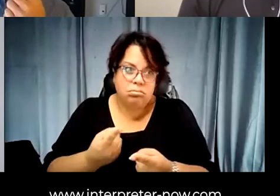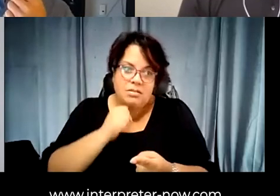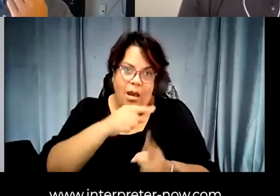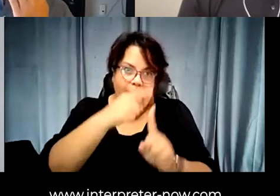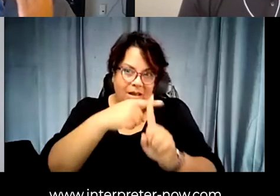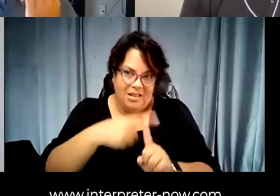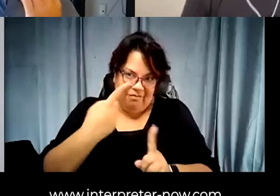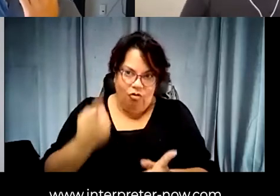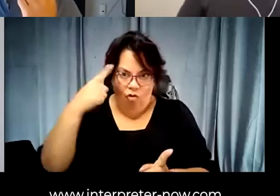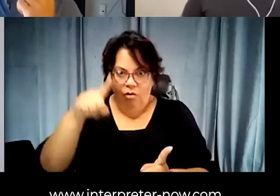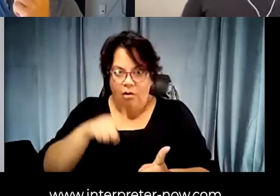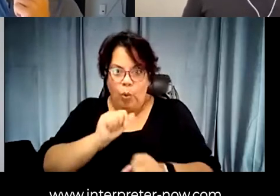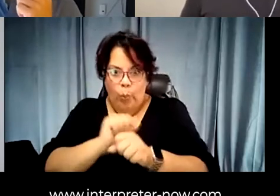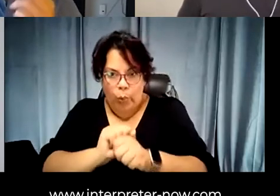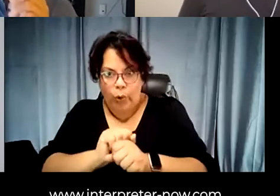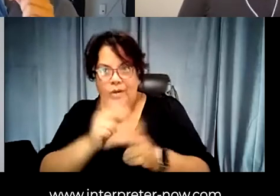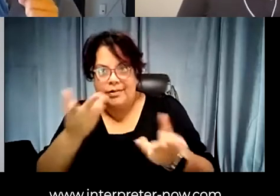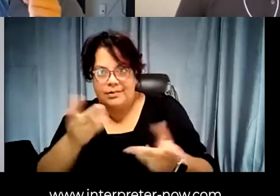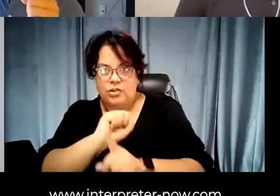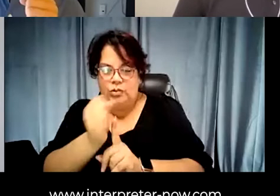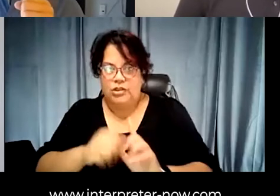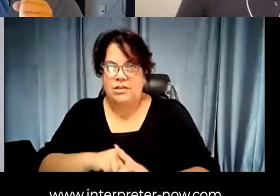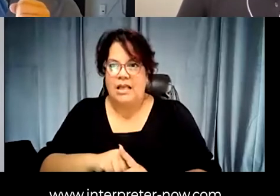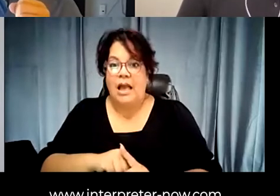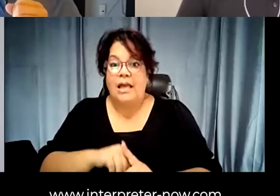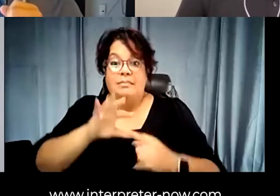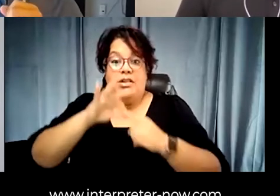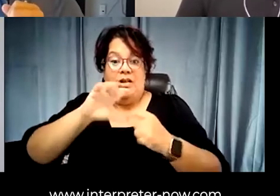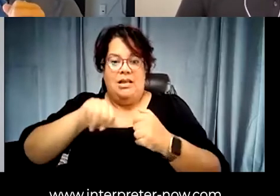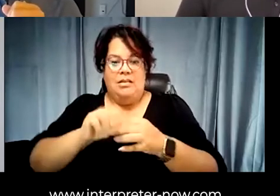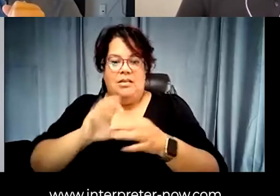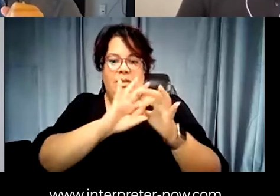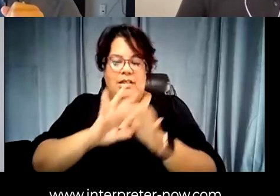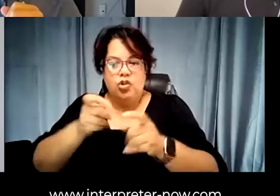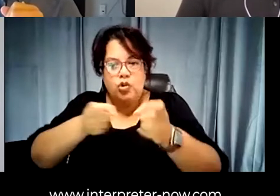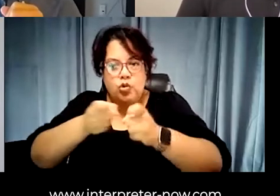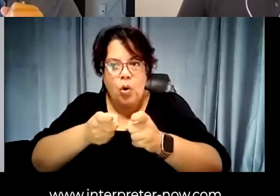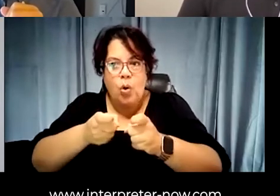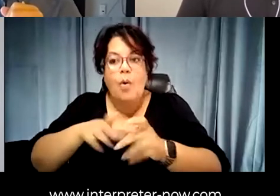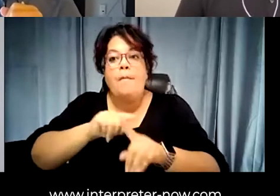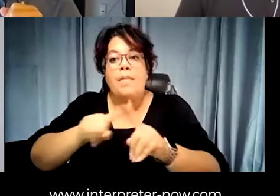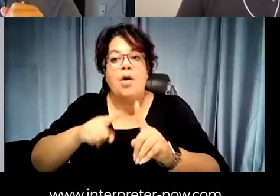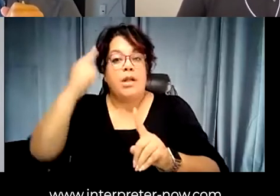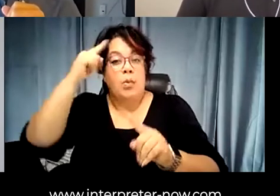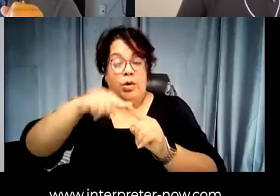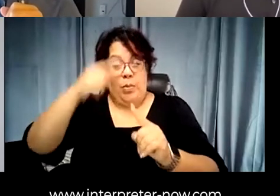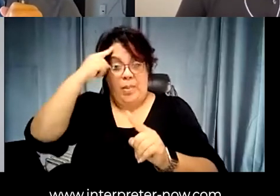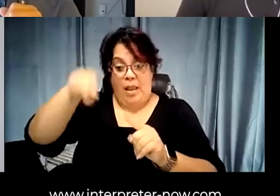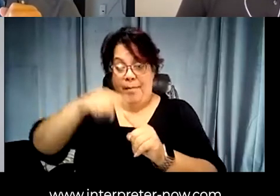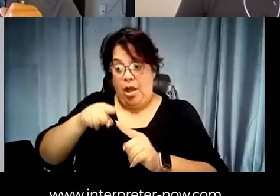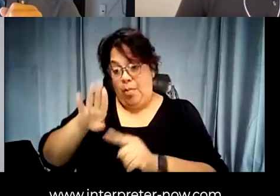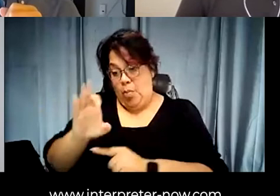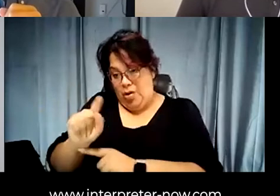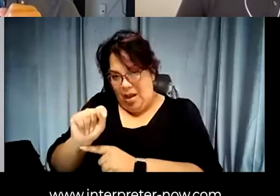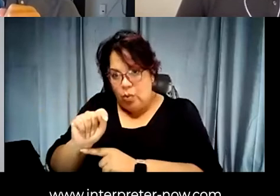especially perception of control. And so that's workplace. But when you think about burnout, it's bigger than work. Even for those